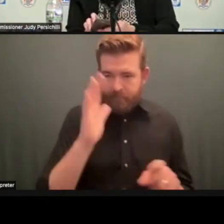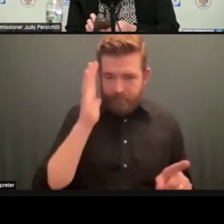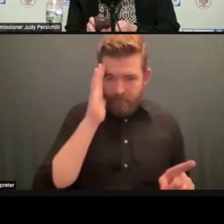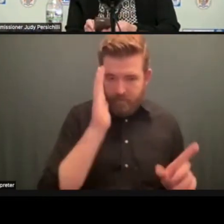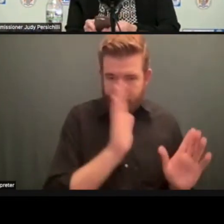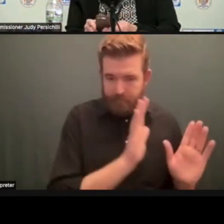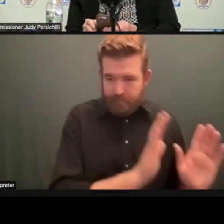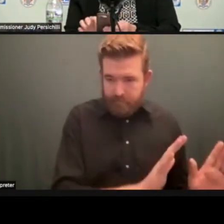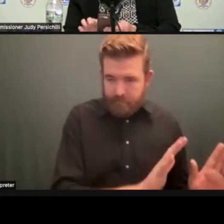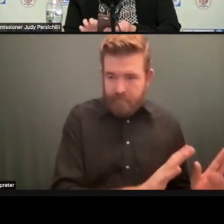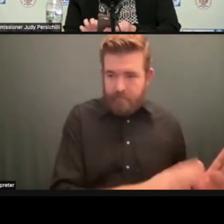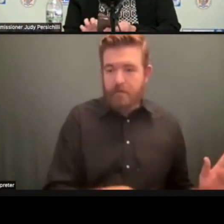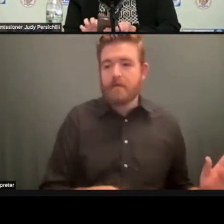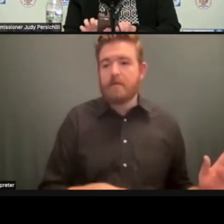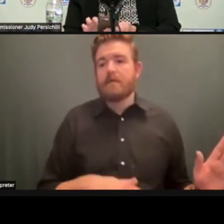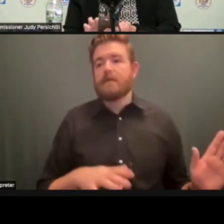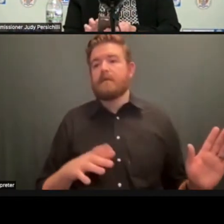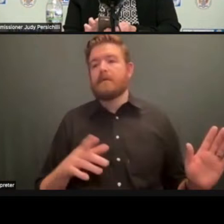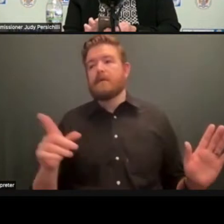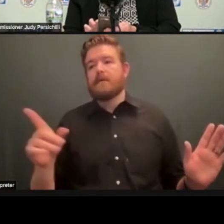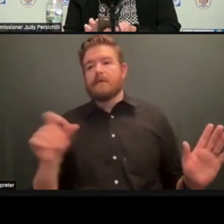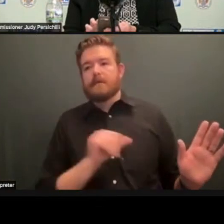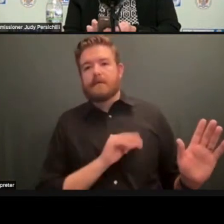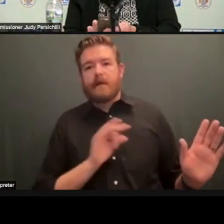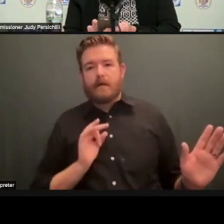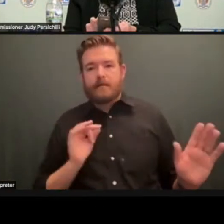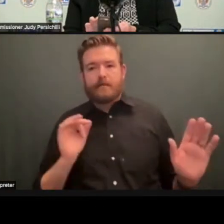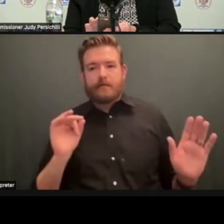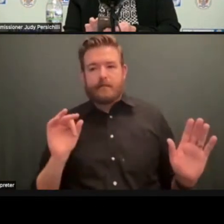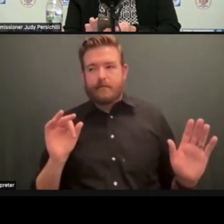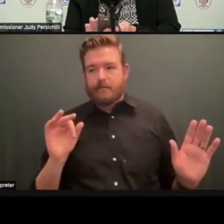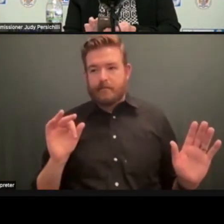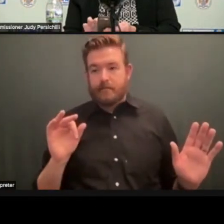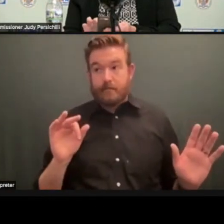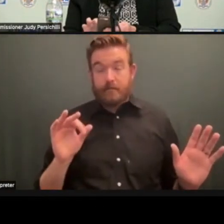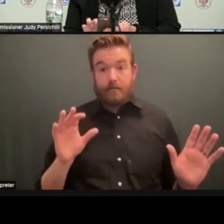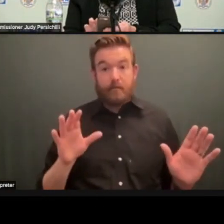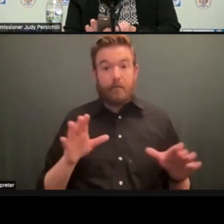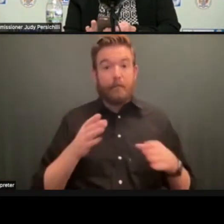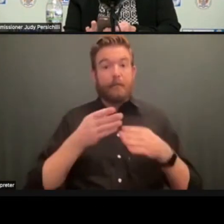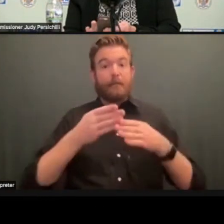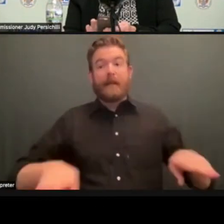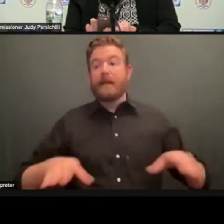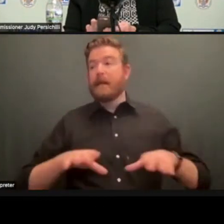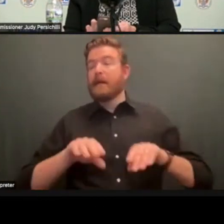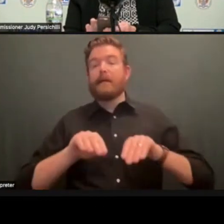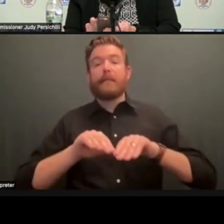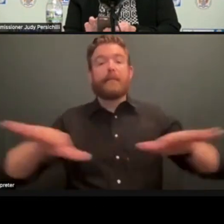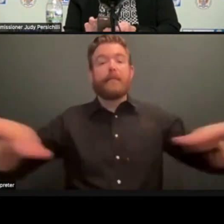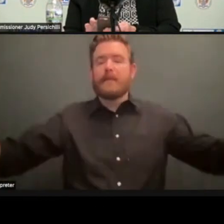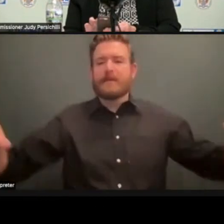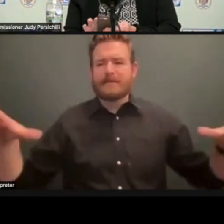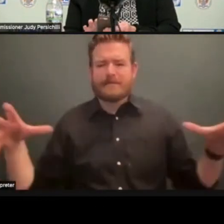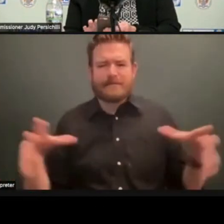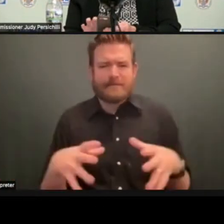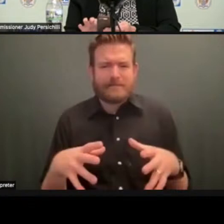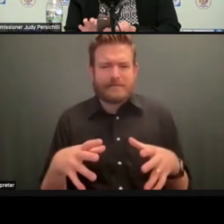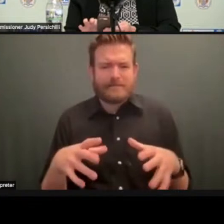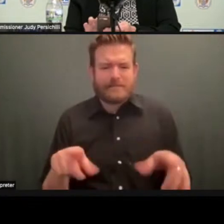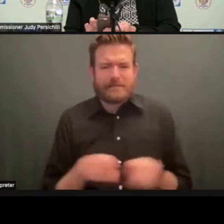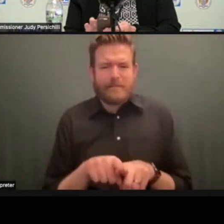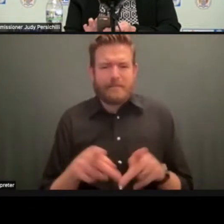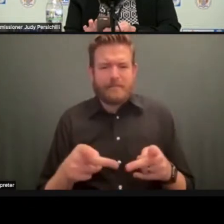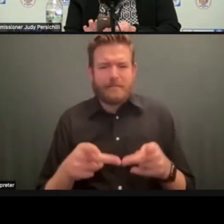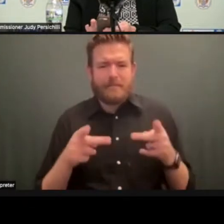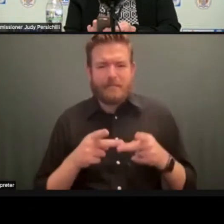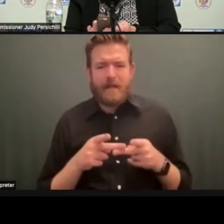the staffing challenges. Listen, Daniel, given it's been about 650